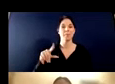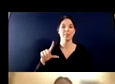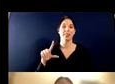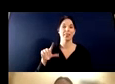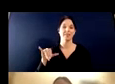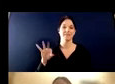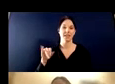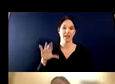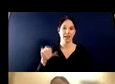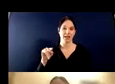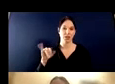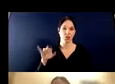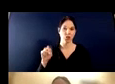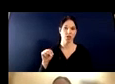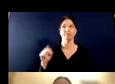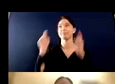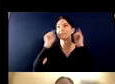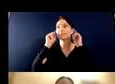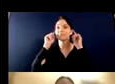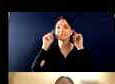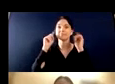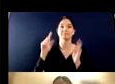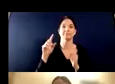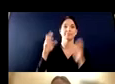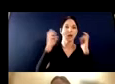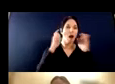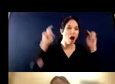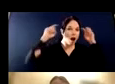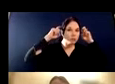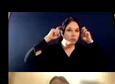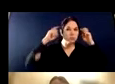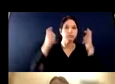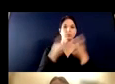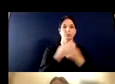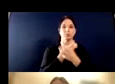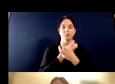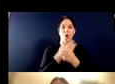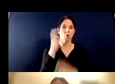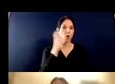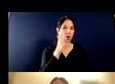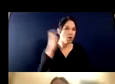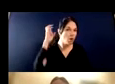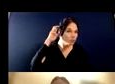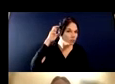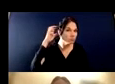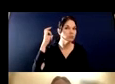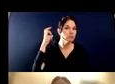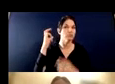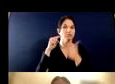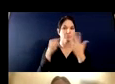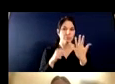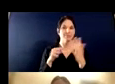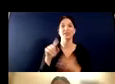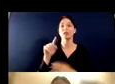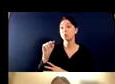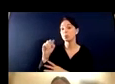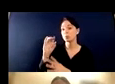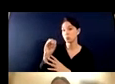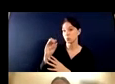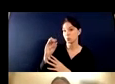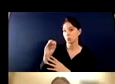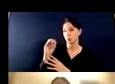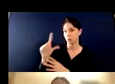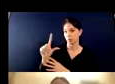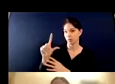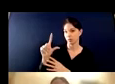whether it's hearing aids, air conduction hearing aids, bone conduction hearing aids, cochlear implants, are a tool to give your